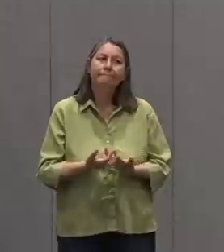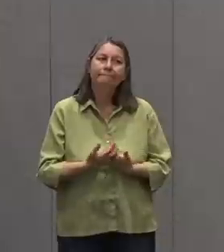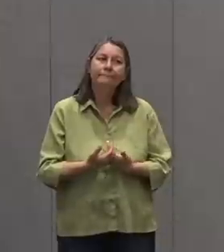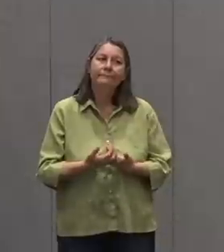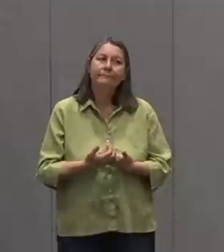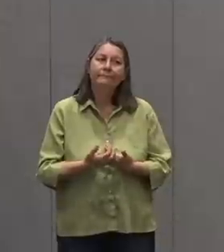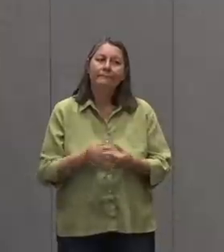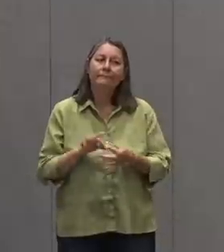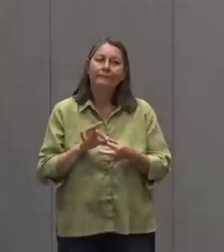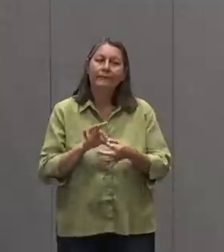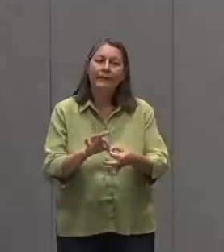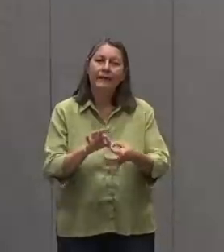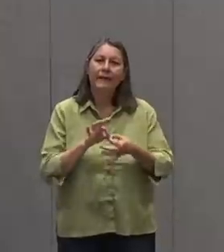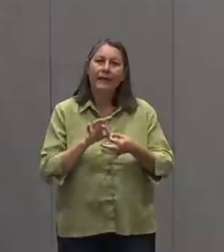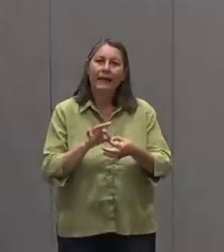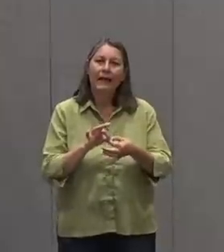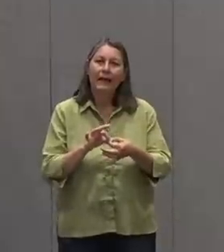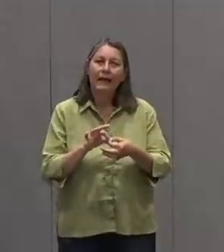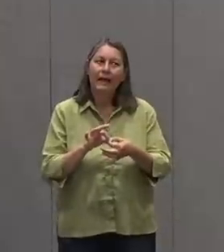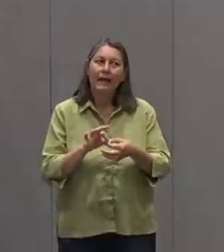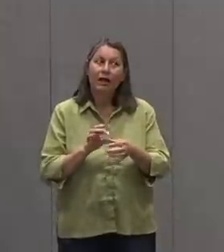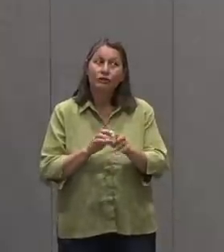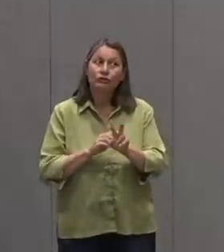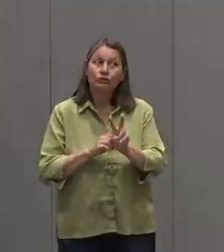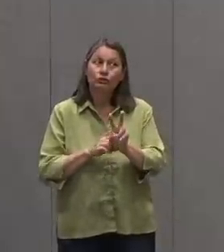to do with there's a 2 here.